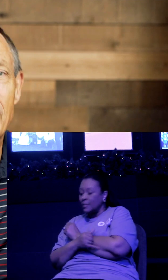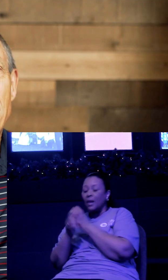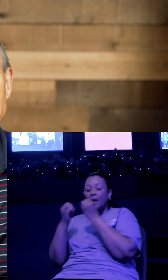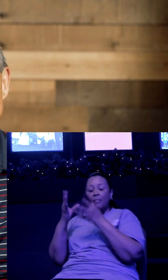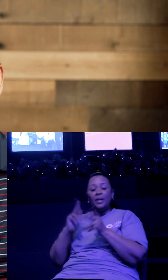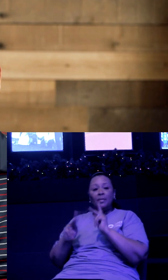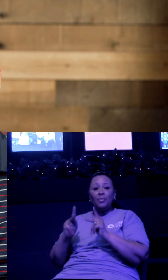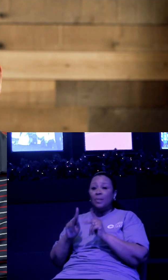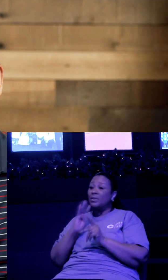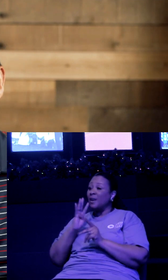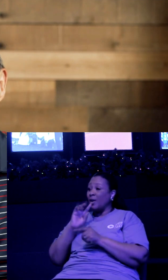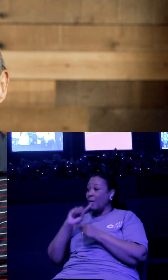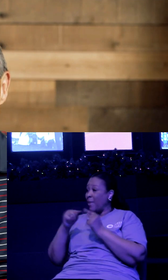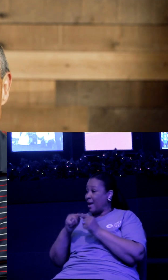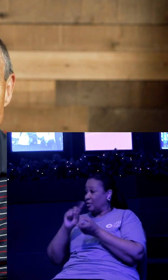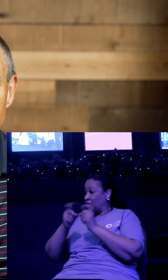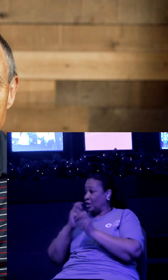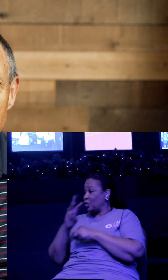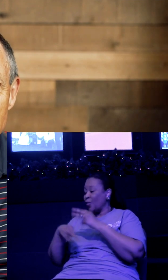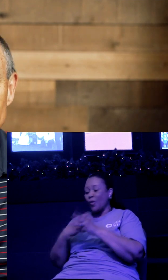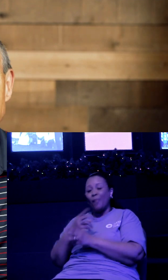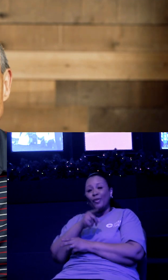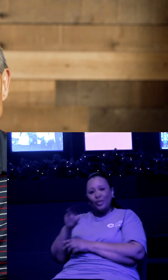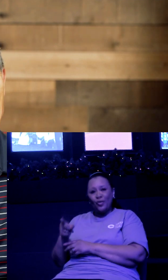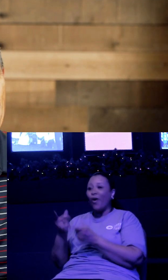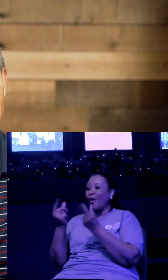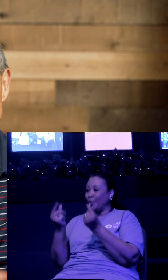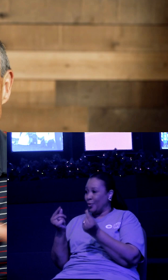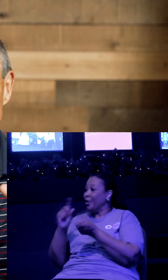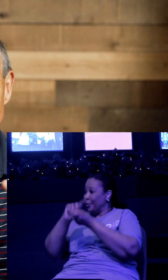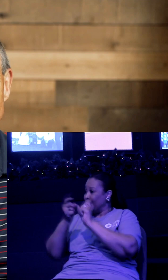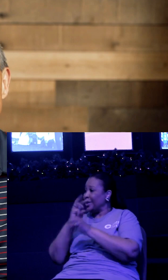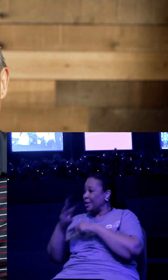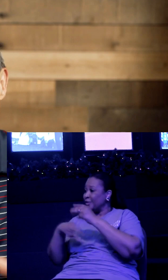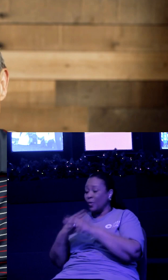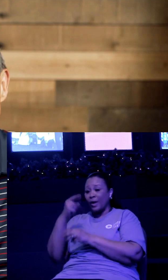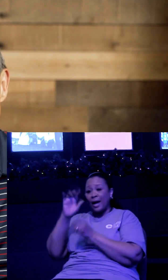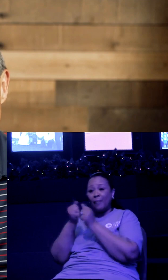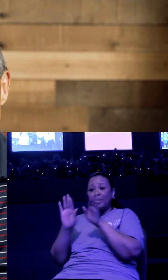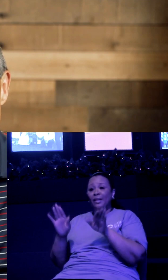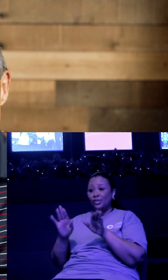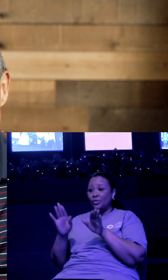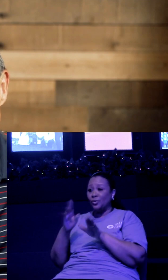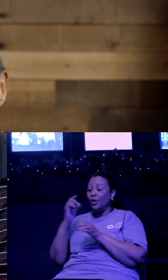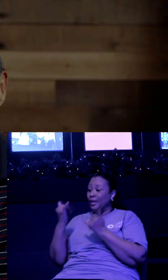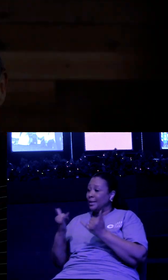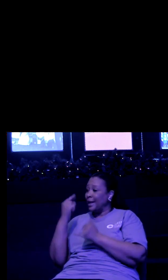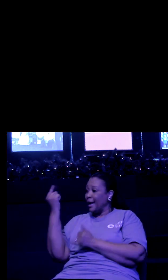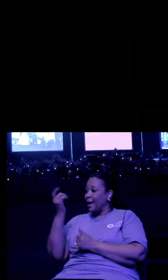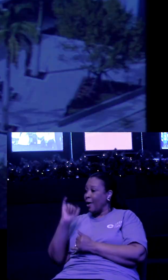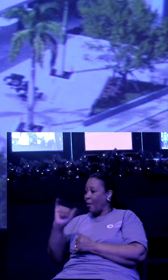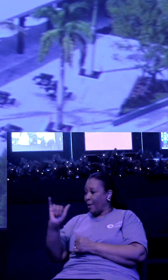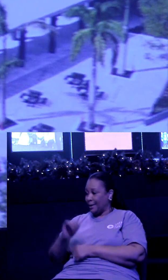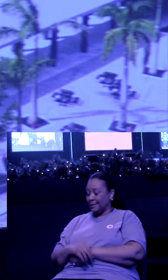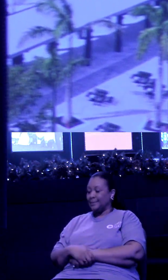people talk about changing the world. You guys are actually doing it. May God bless you today and always.